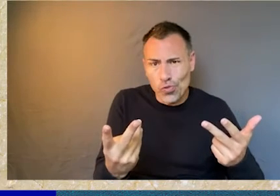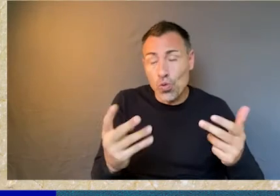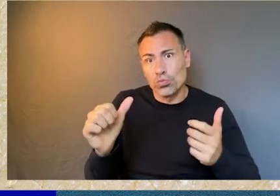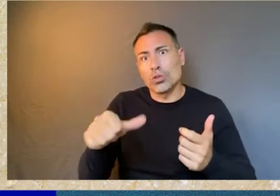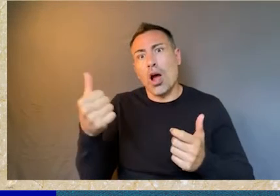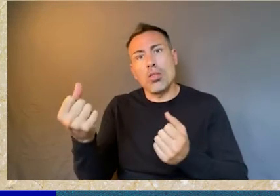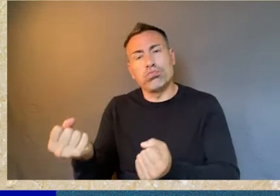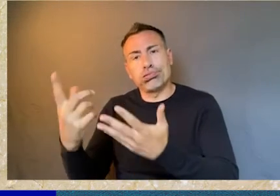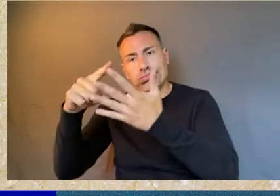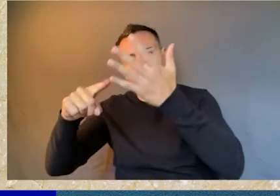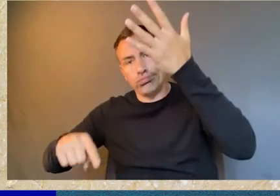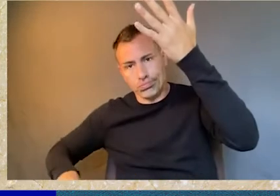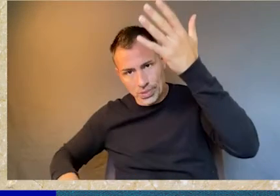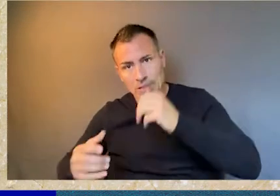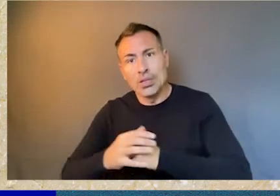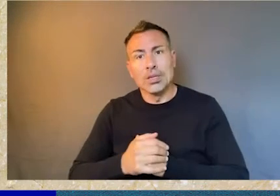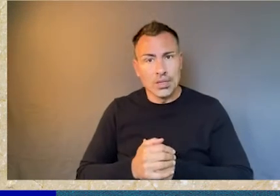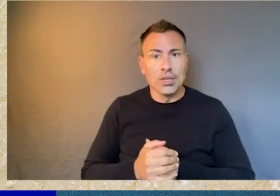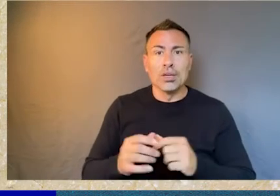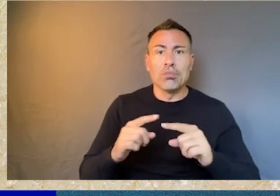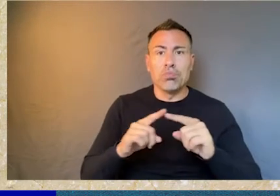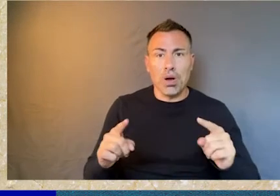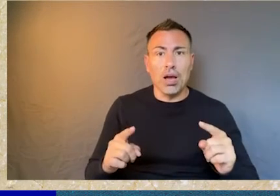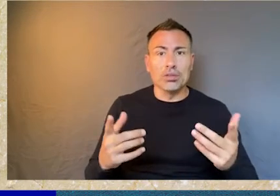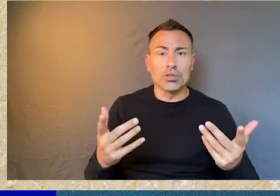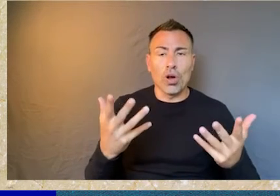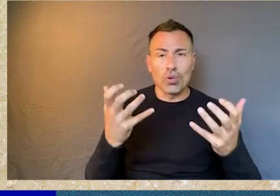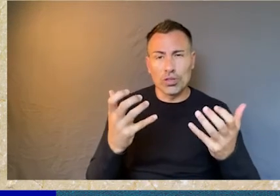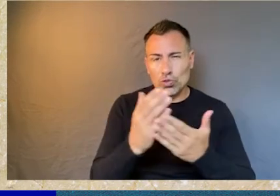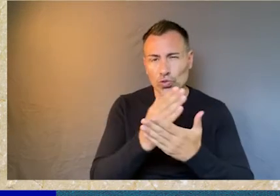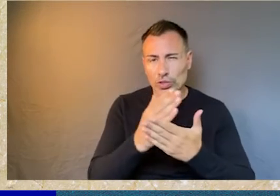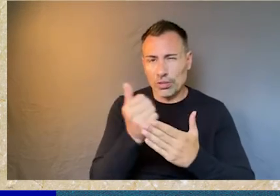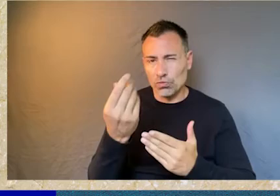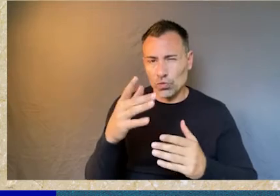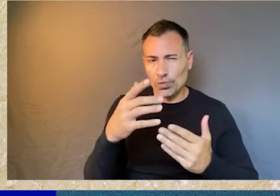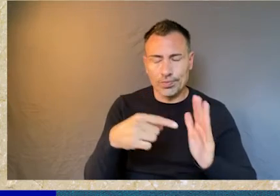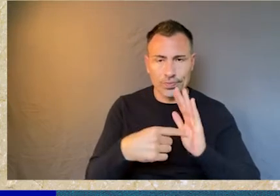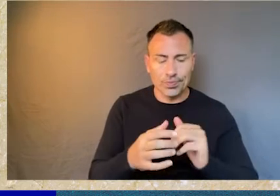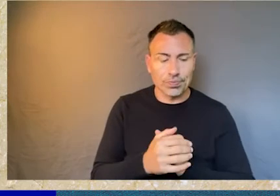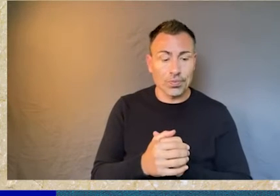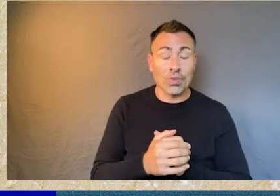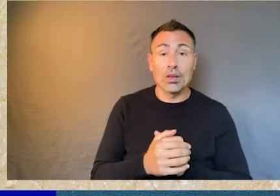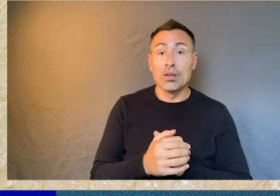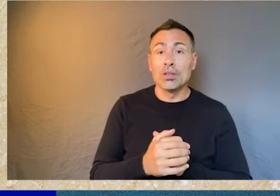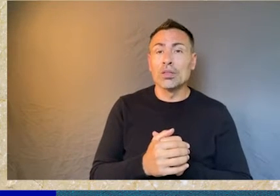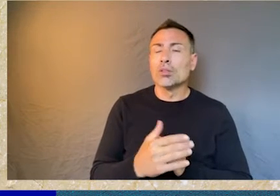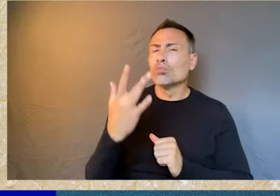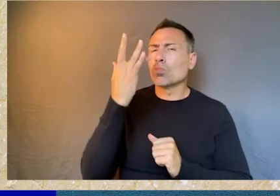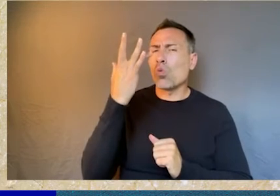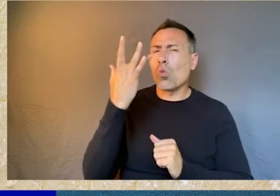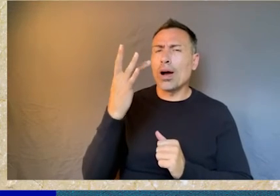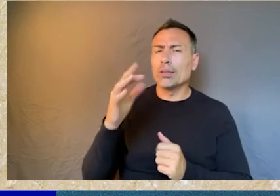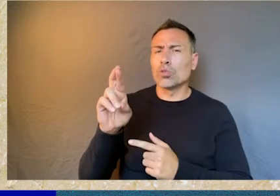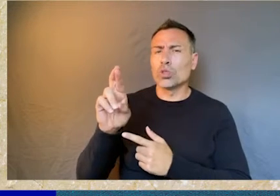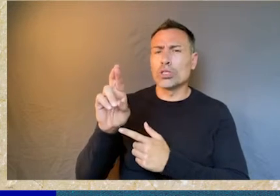accommodations or modifications you will see, but they are not an exclusive list. What is so important about these reasonable